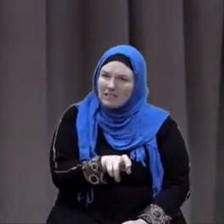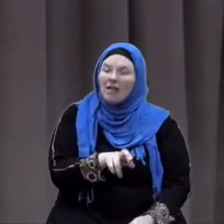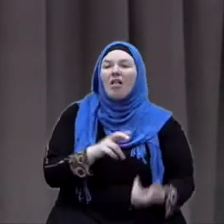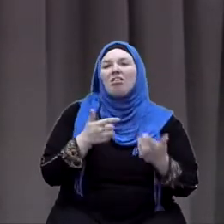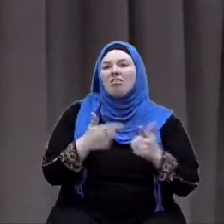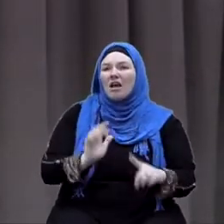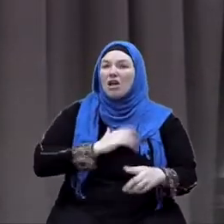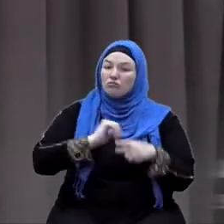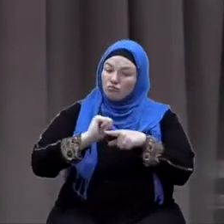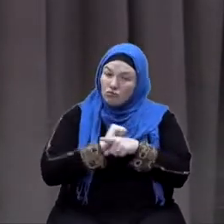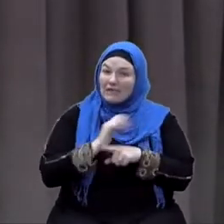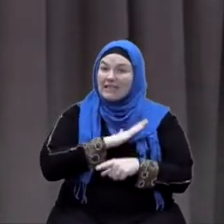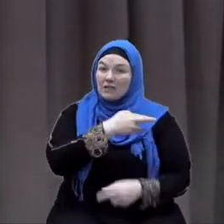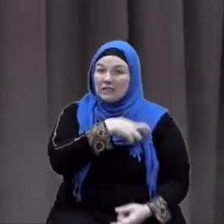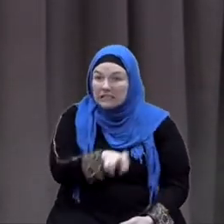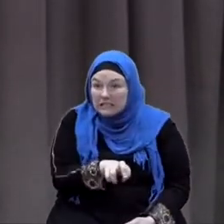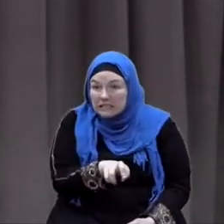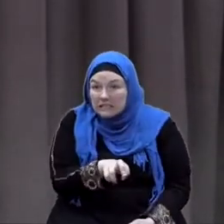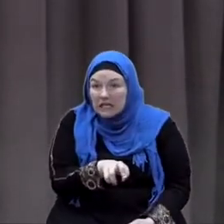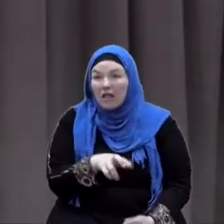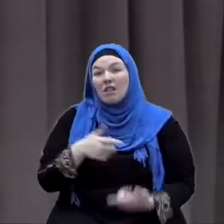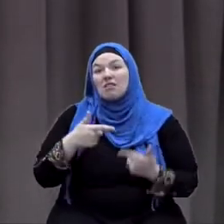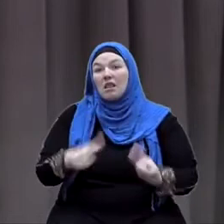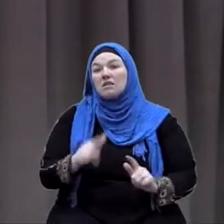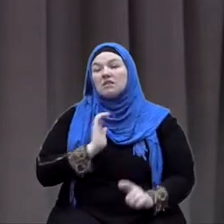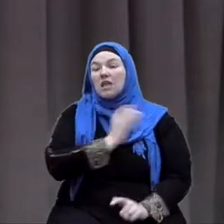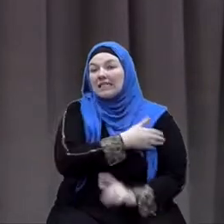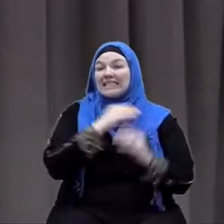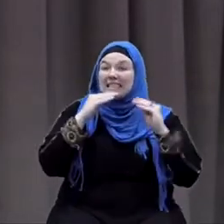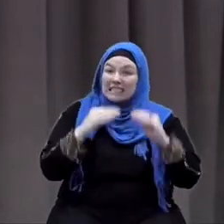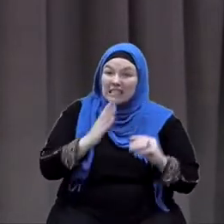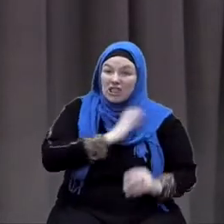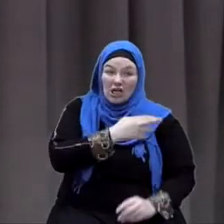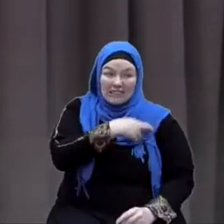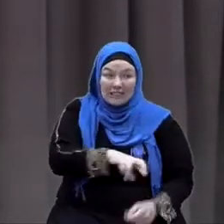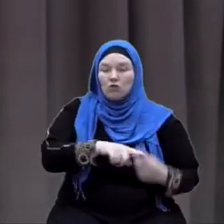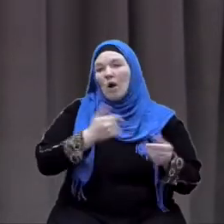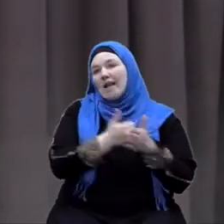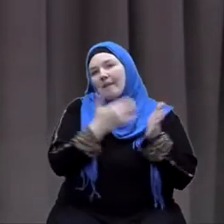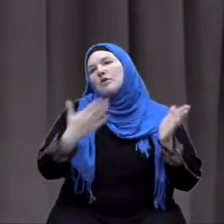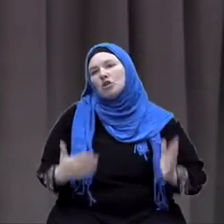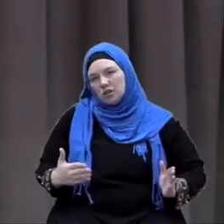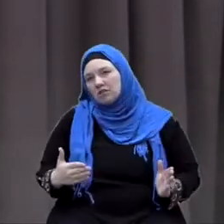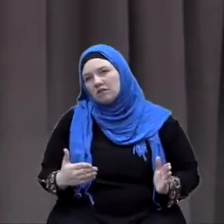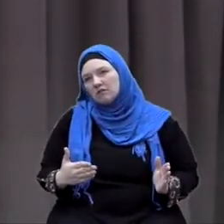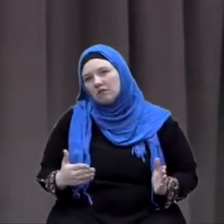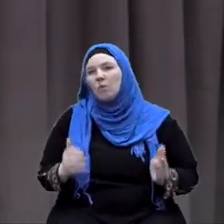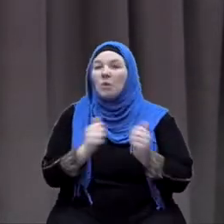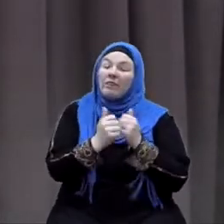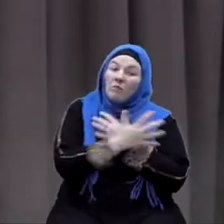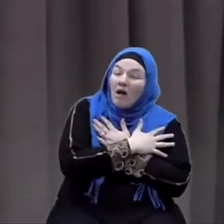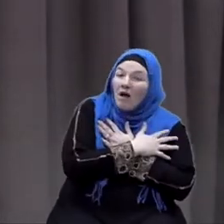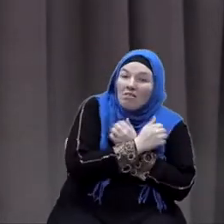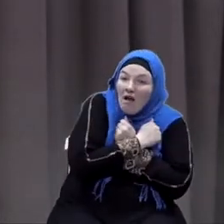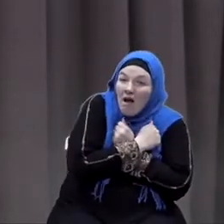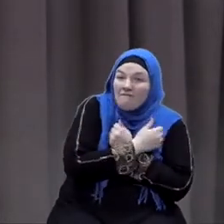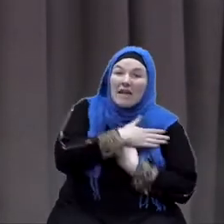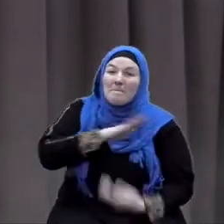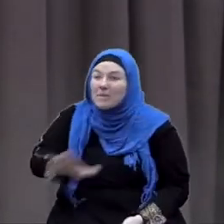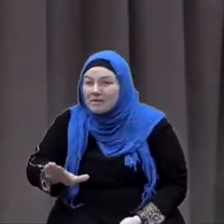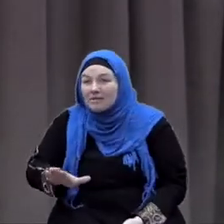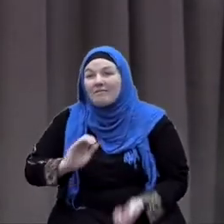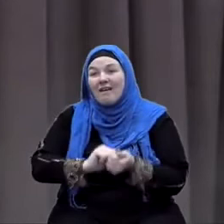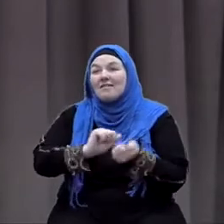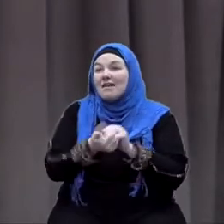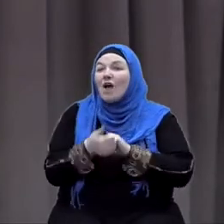Let us practice our deen. Let us teach our deen to our neighbors with love and compassion. This is